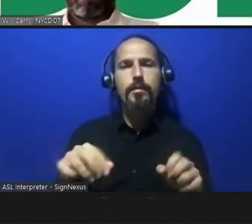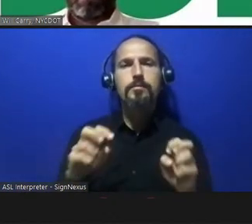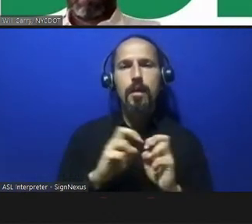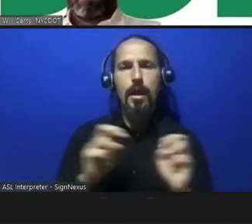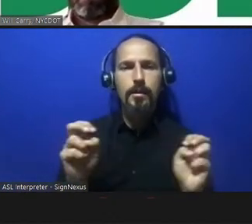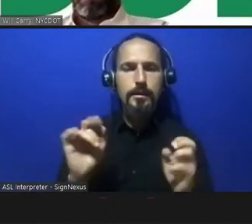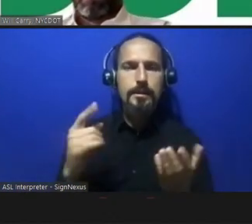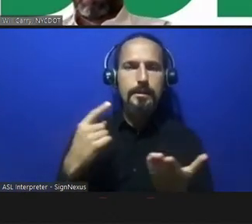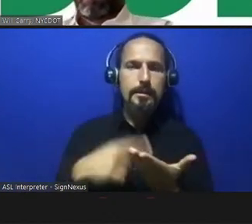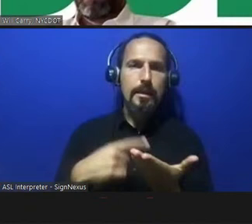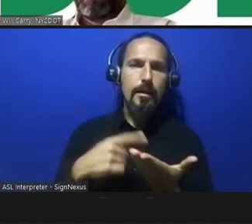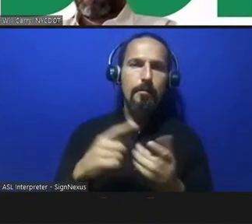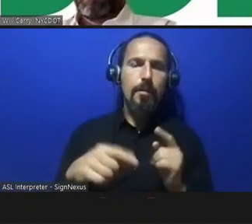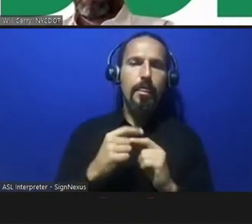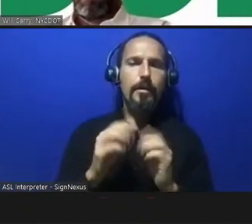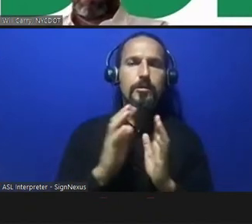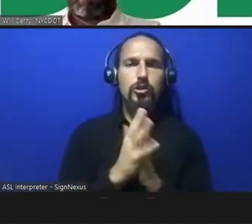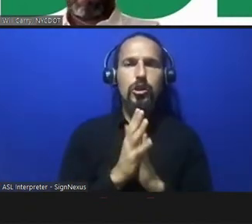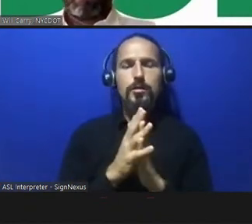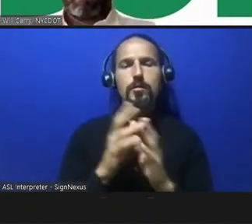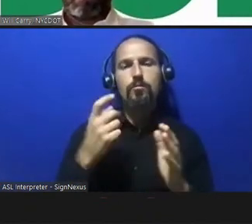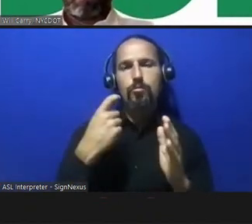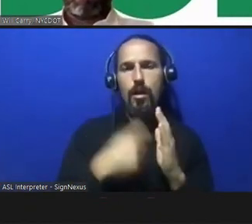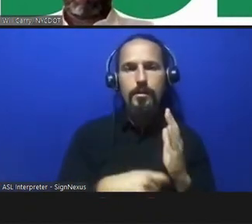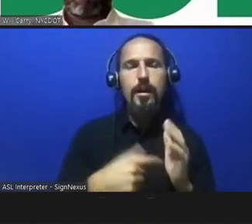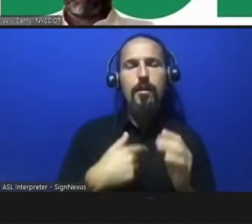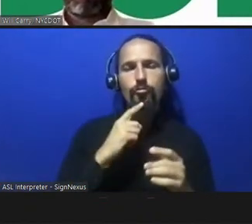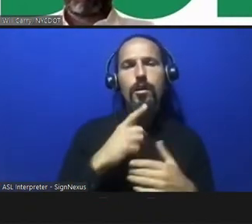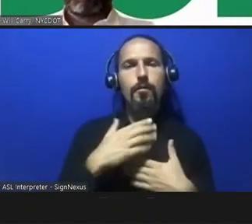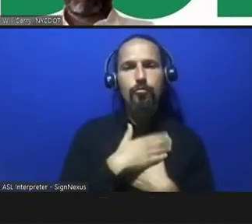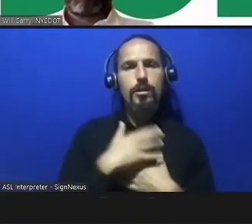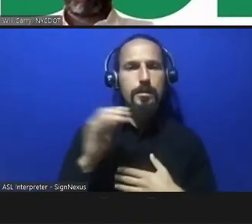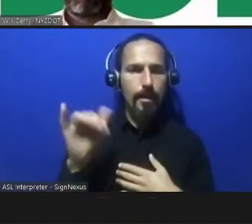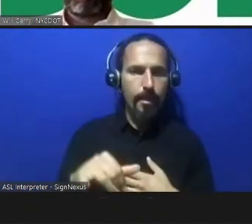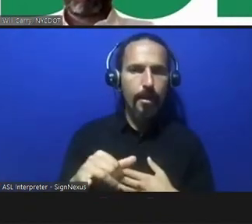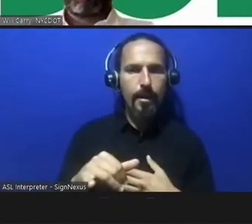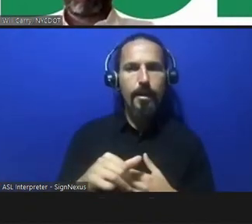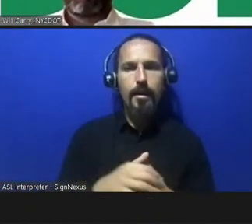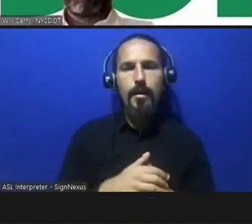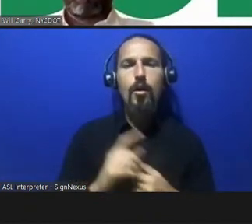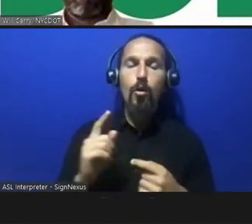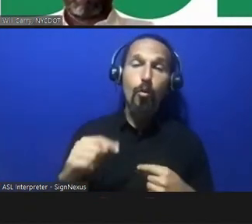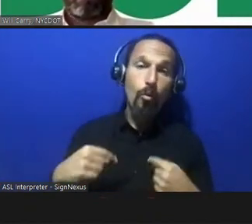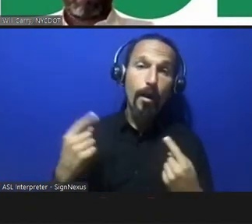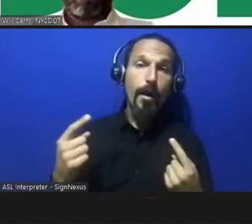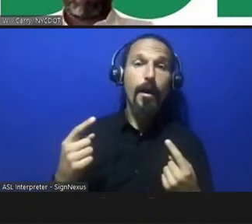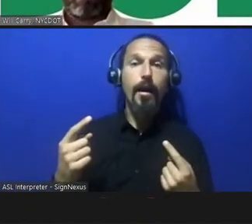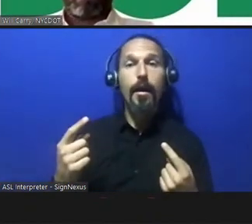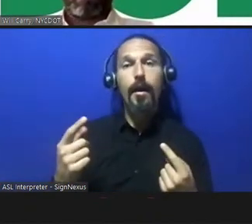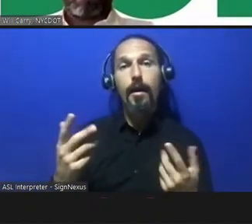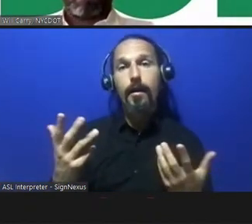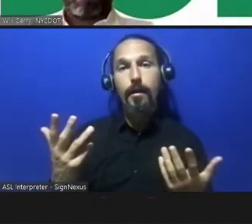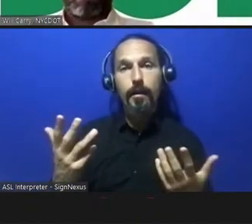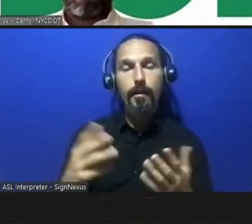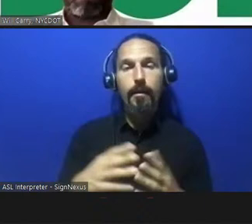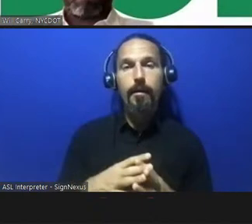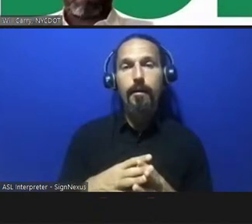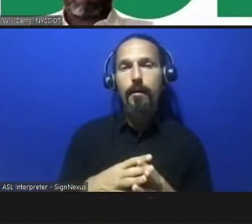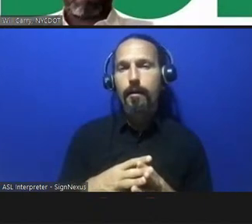to discuss about the conjunction pricing i really appreciate it and you know so we could go and give our law